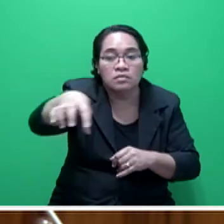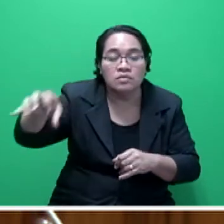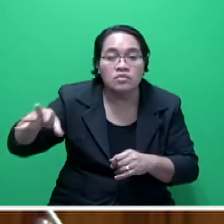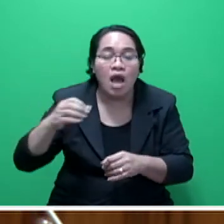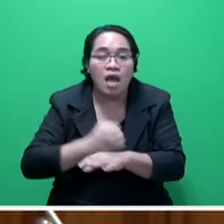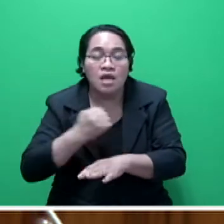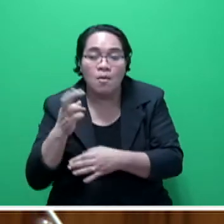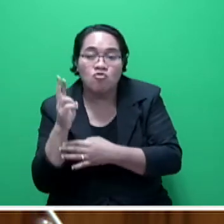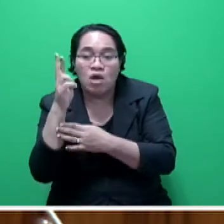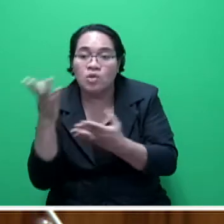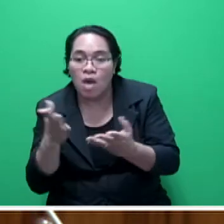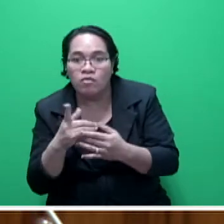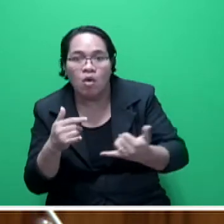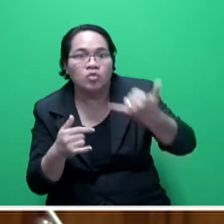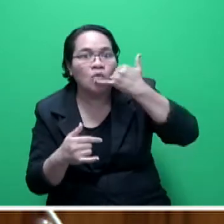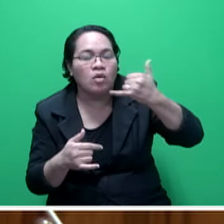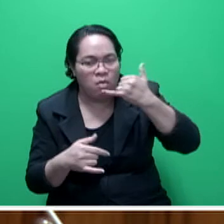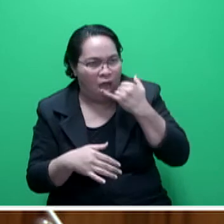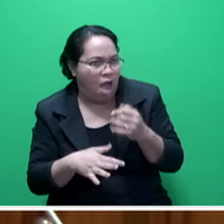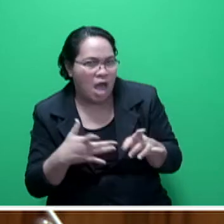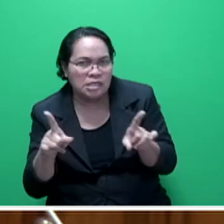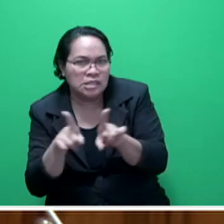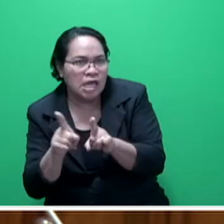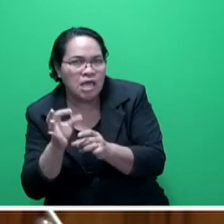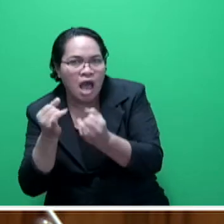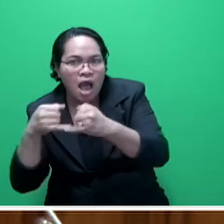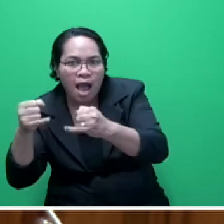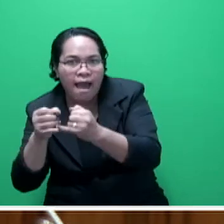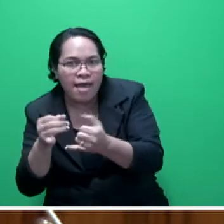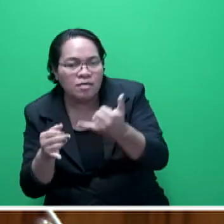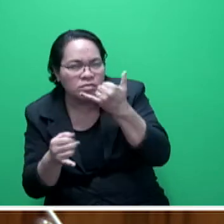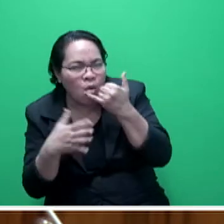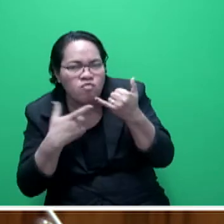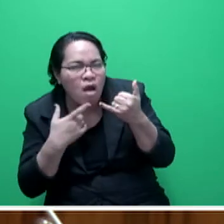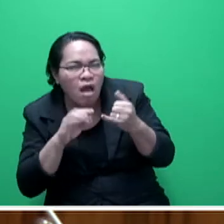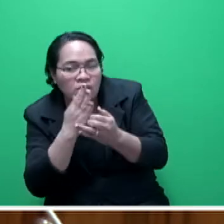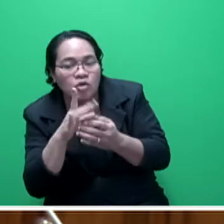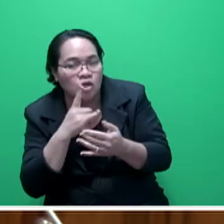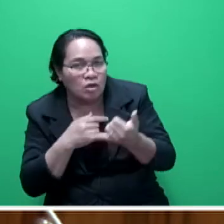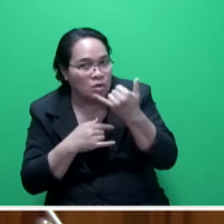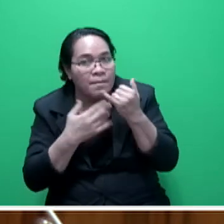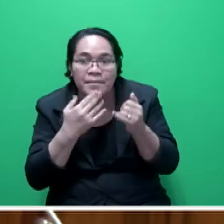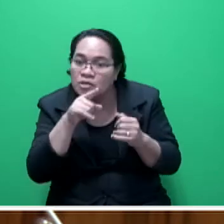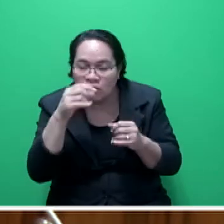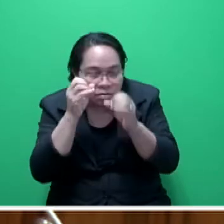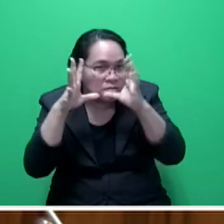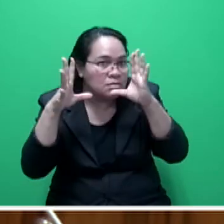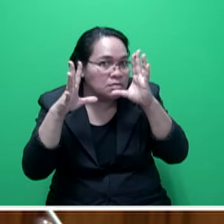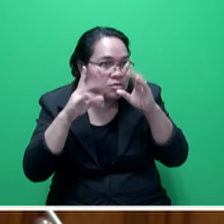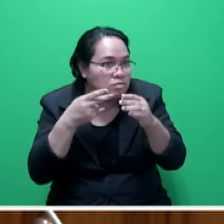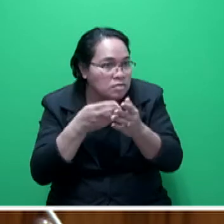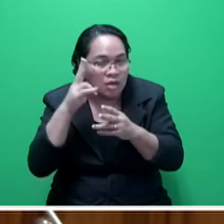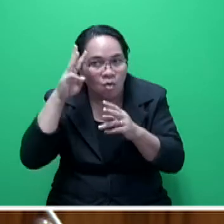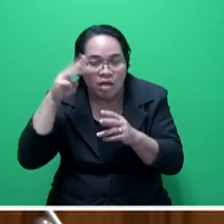out about yachts that are cruising close to their islands. We need our society to be vigilant. We need a whole of society approach to protect